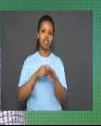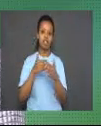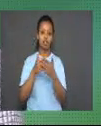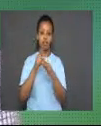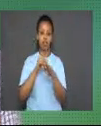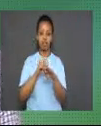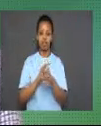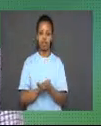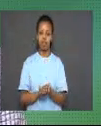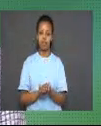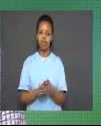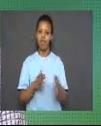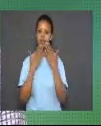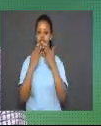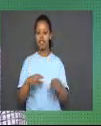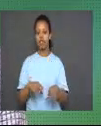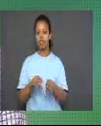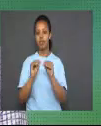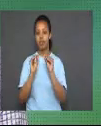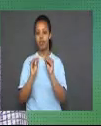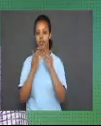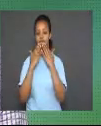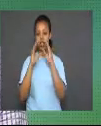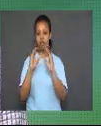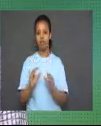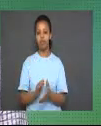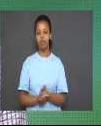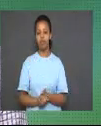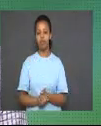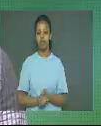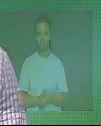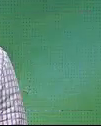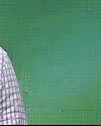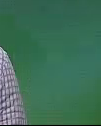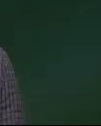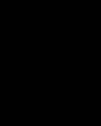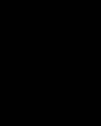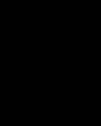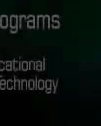Until next lesson, thank you, teacher. Thank you, students.